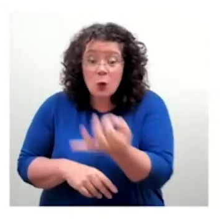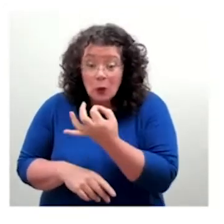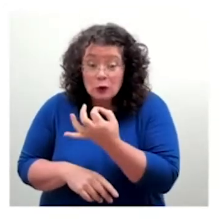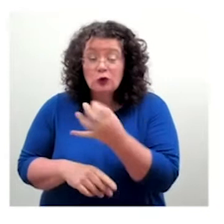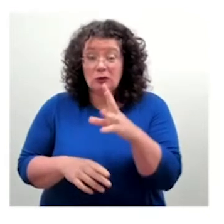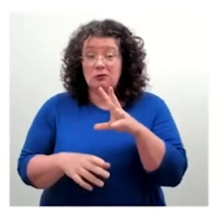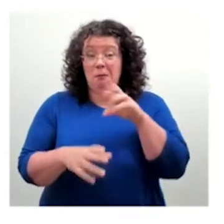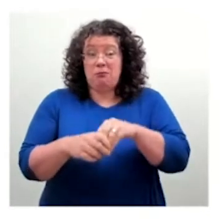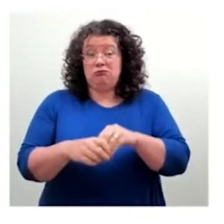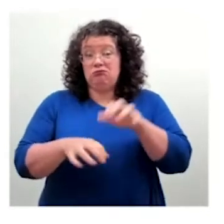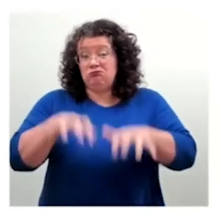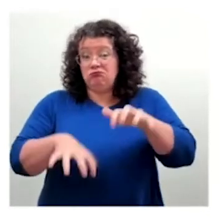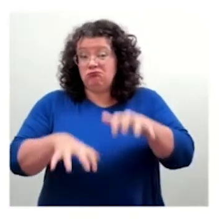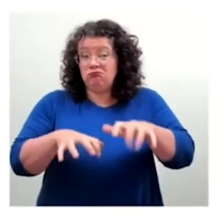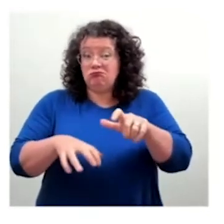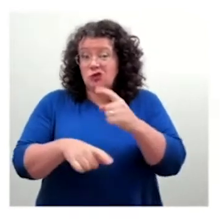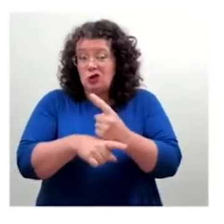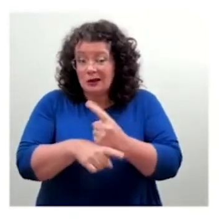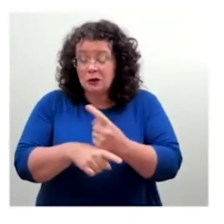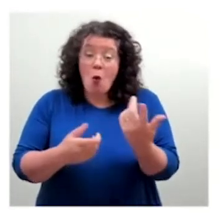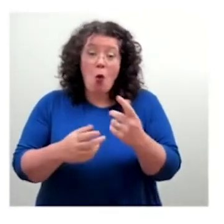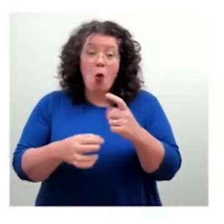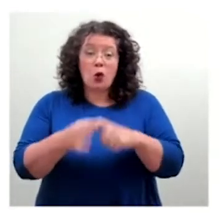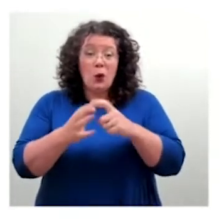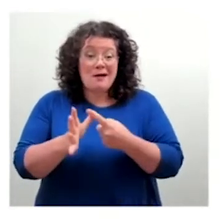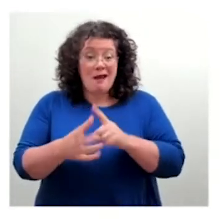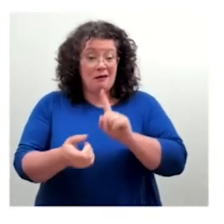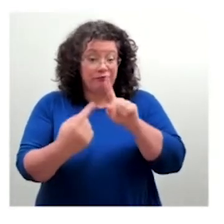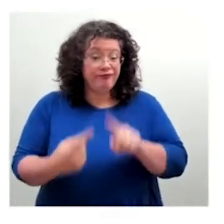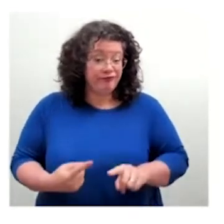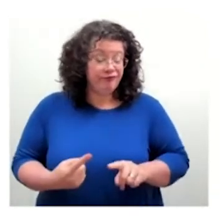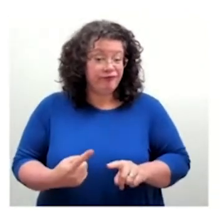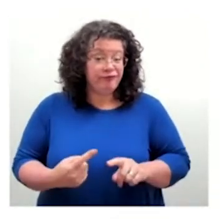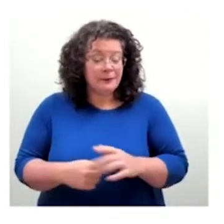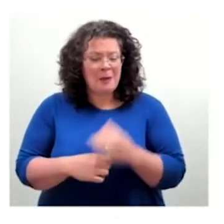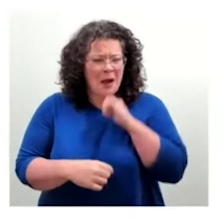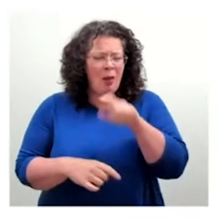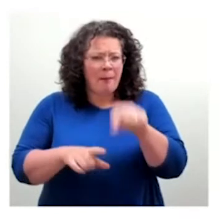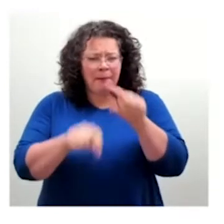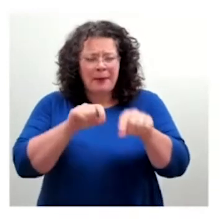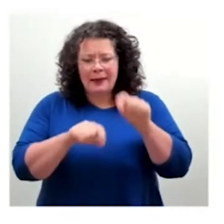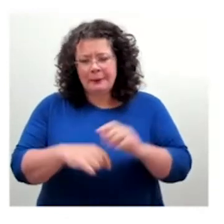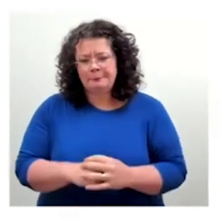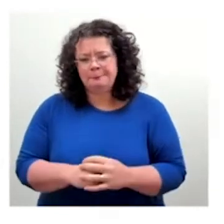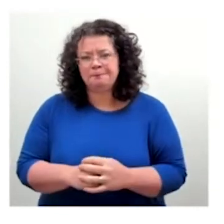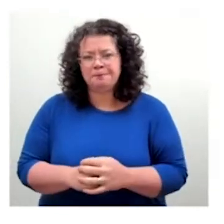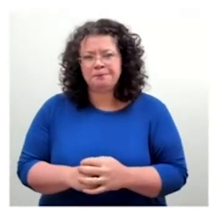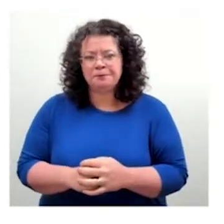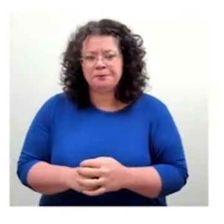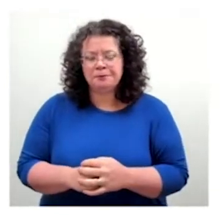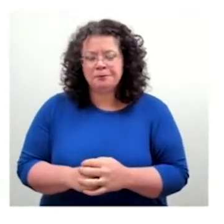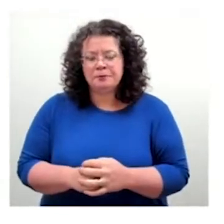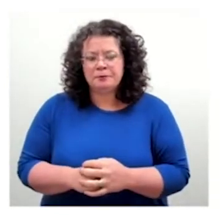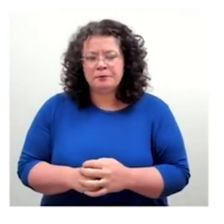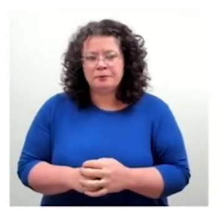you. Lucky one to start. So Yes. A great pleasure to be at this session with all you